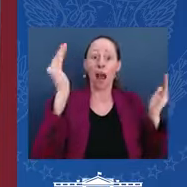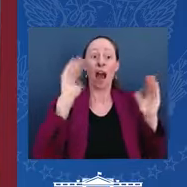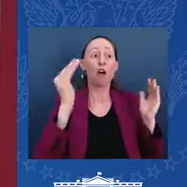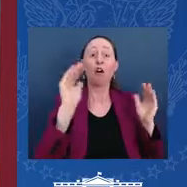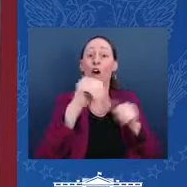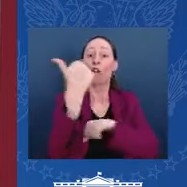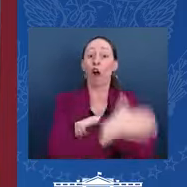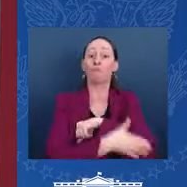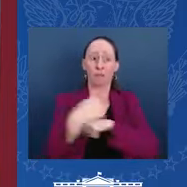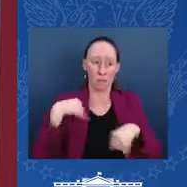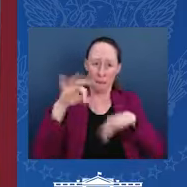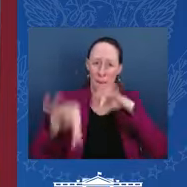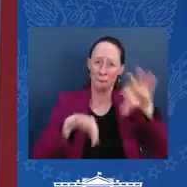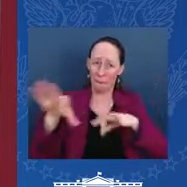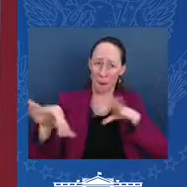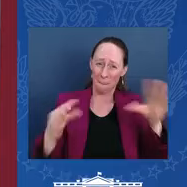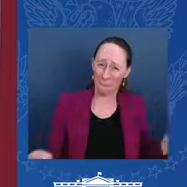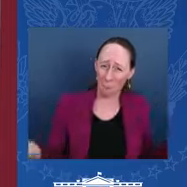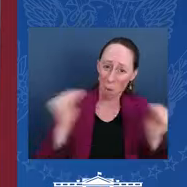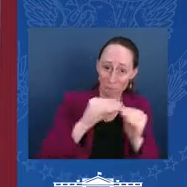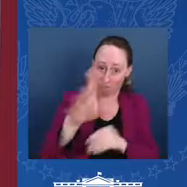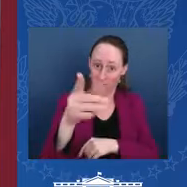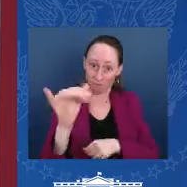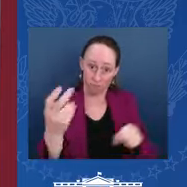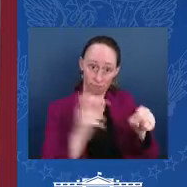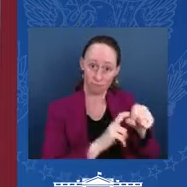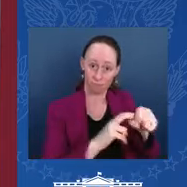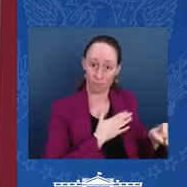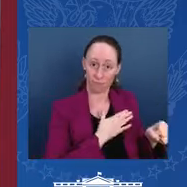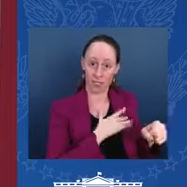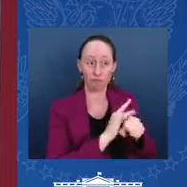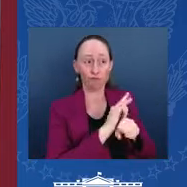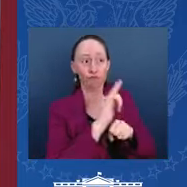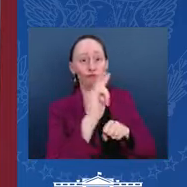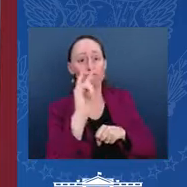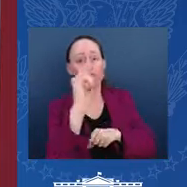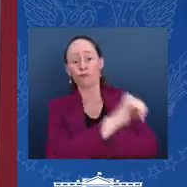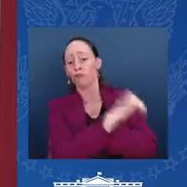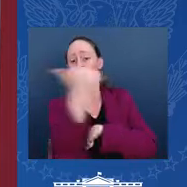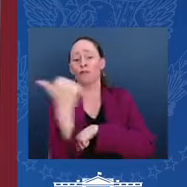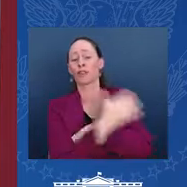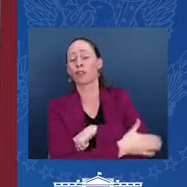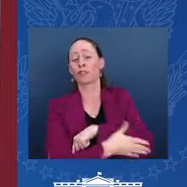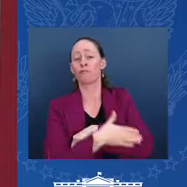me and take you to any pharmacy from your — all right, man.